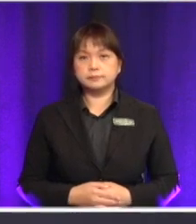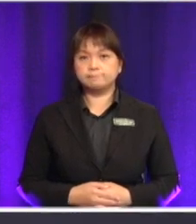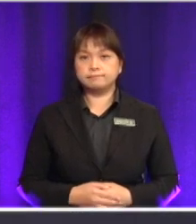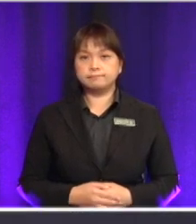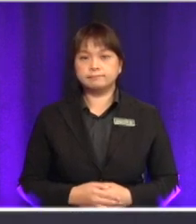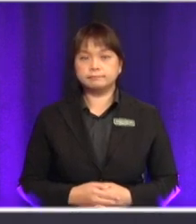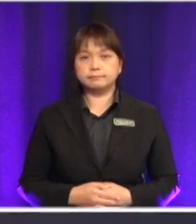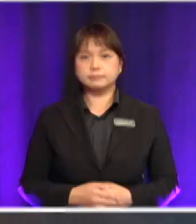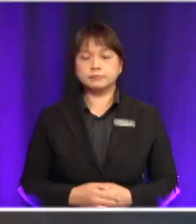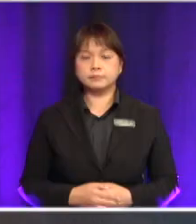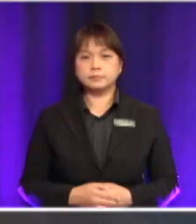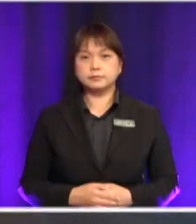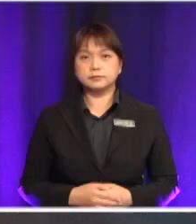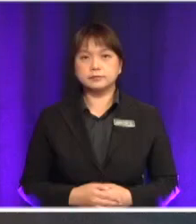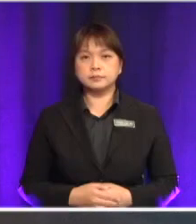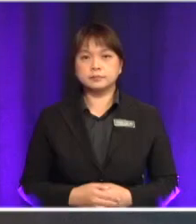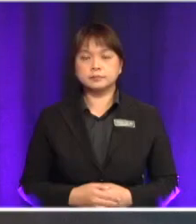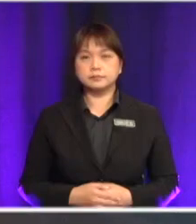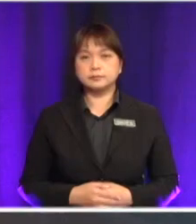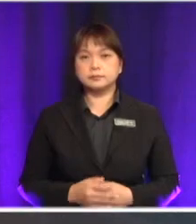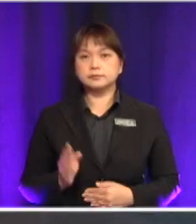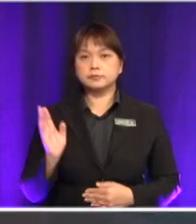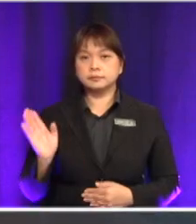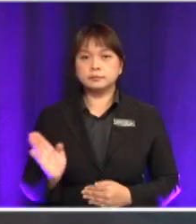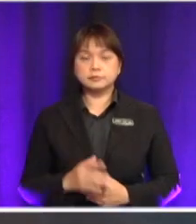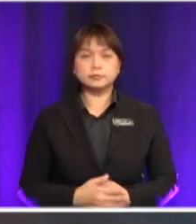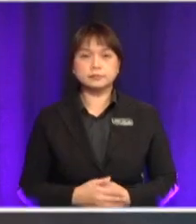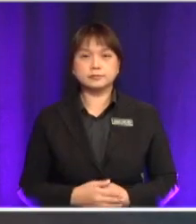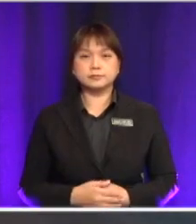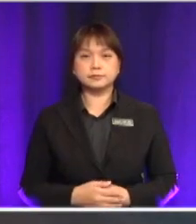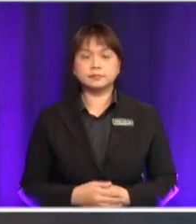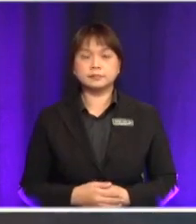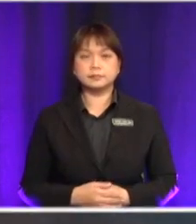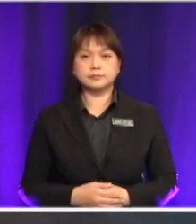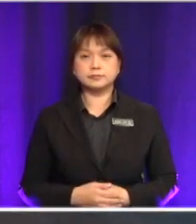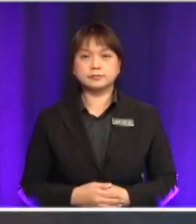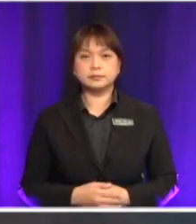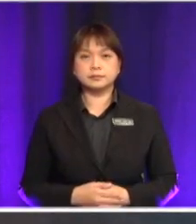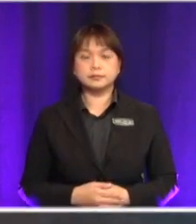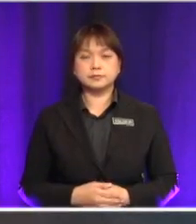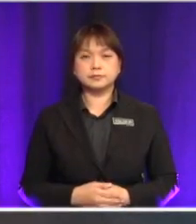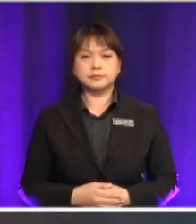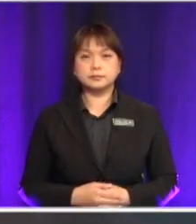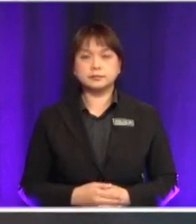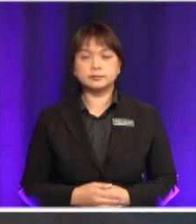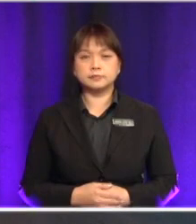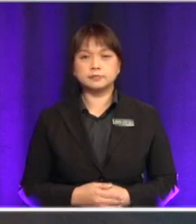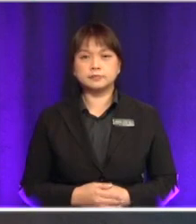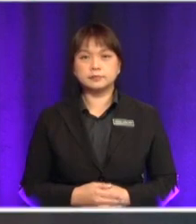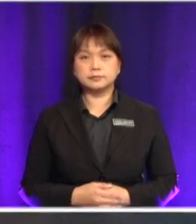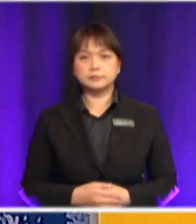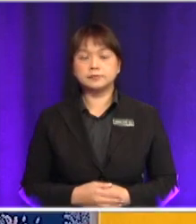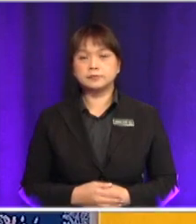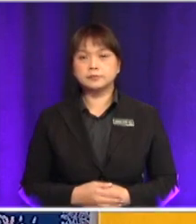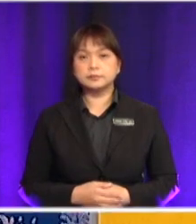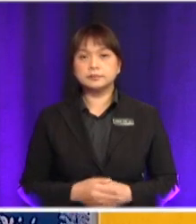floor. Thank you very much, my beautiful Shafika. All right, guys, I hope you are ready, because we